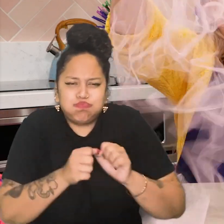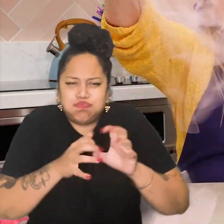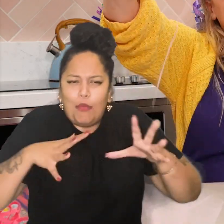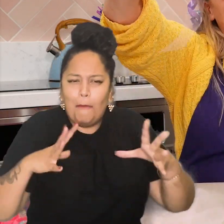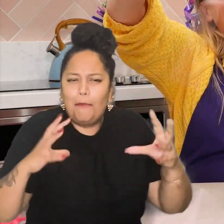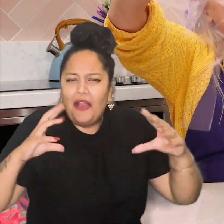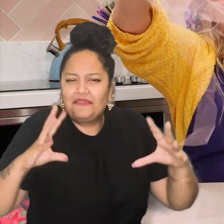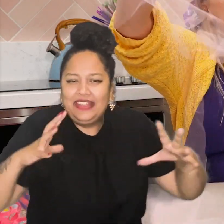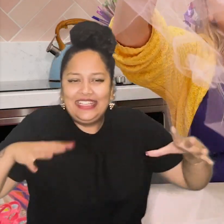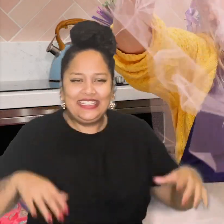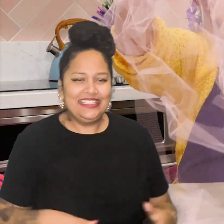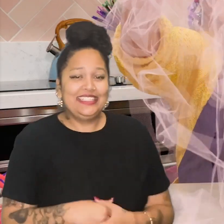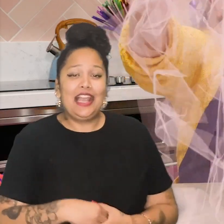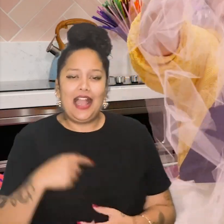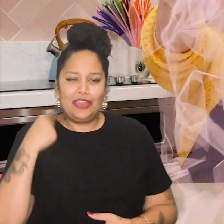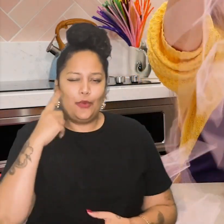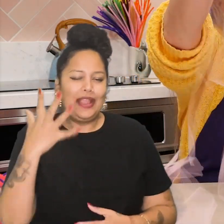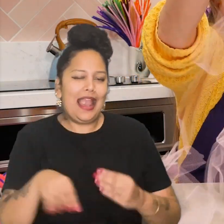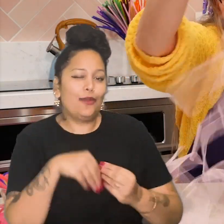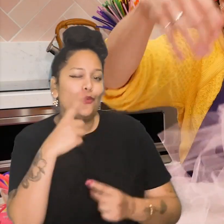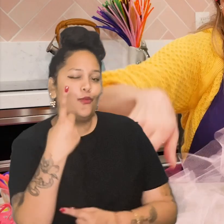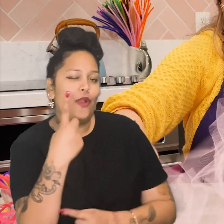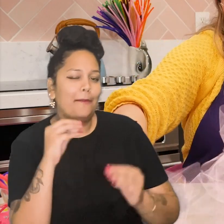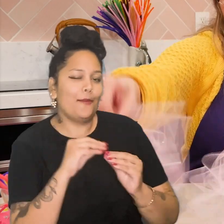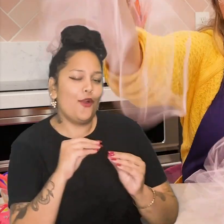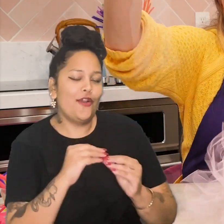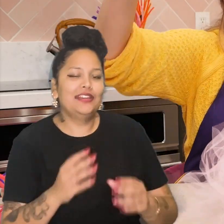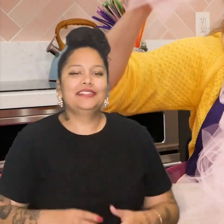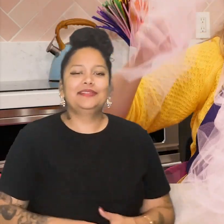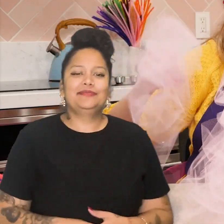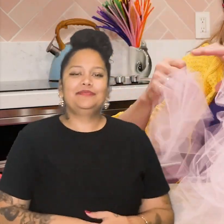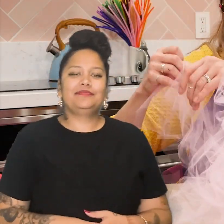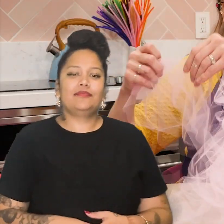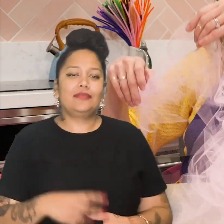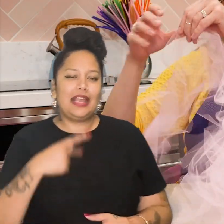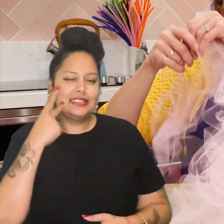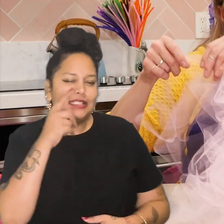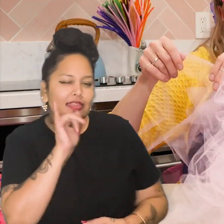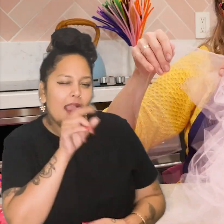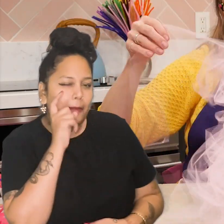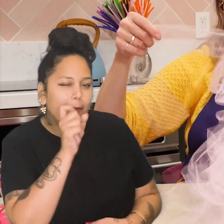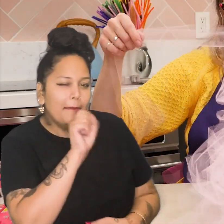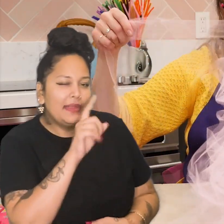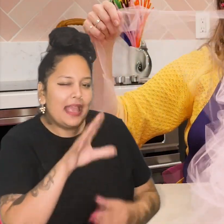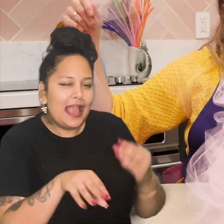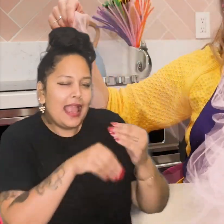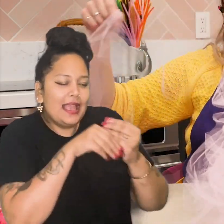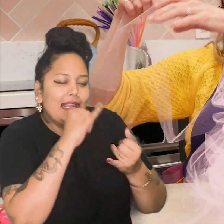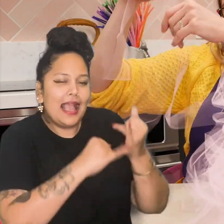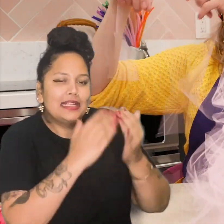I think we're going to add one more. I see a spot where I can add my last piece of fabric.